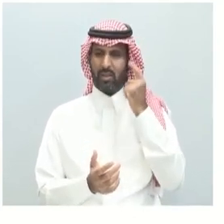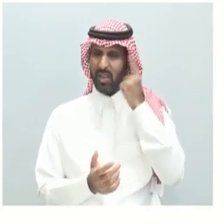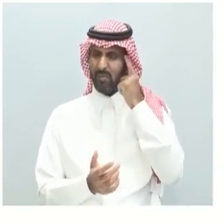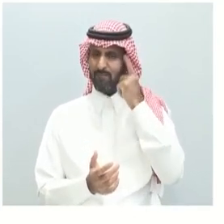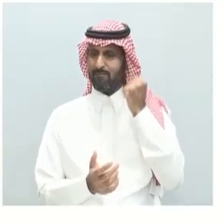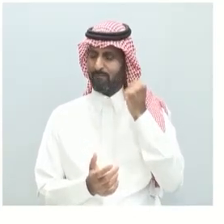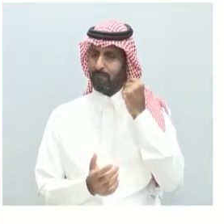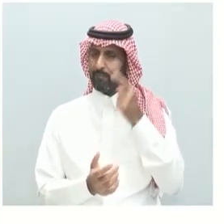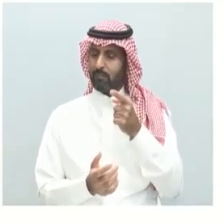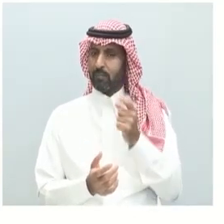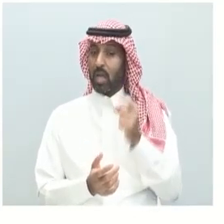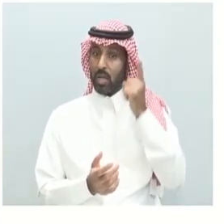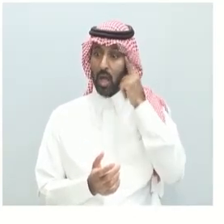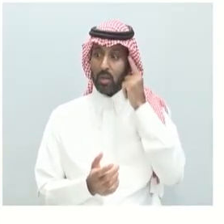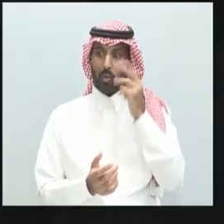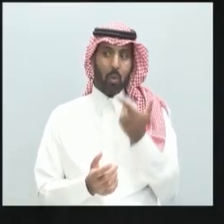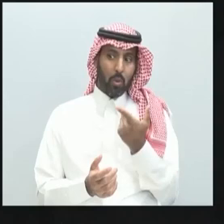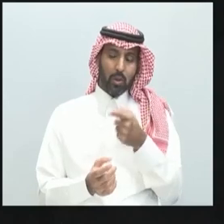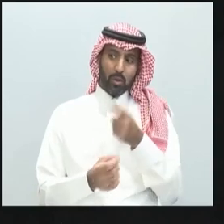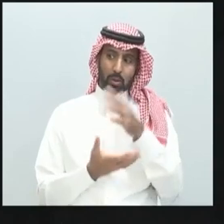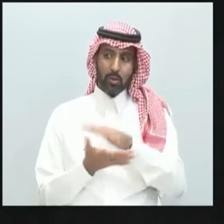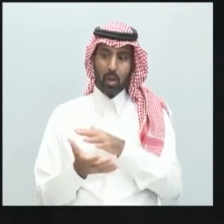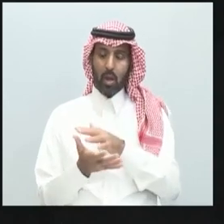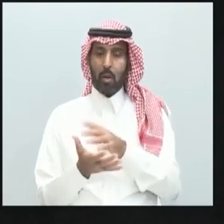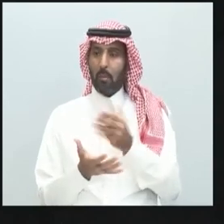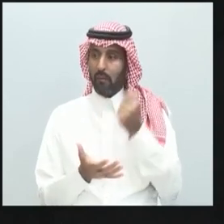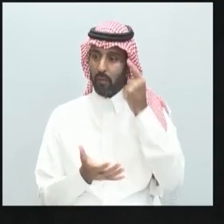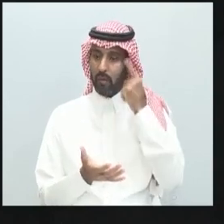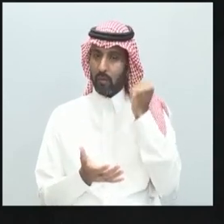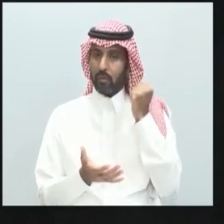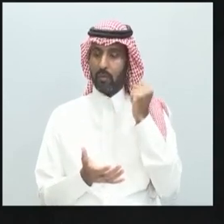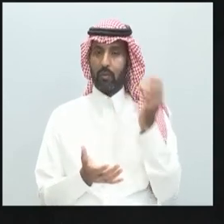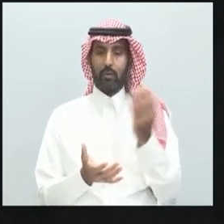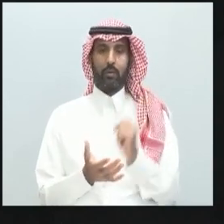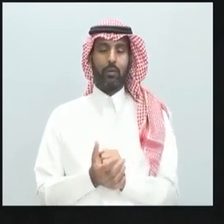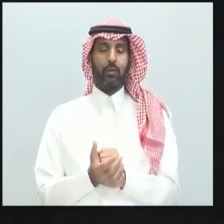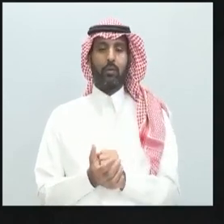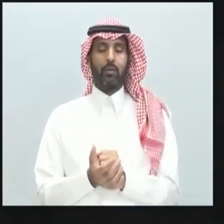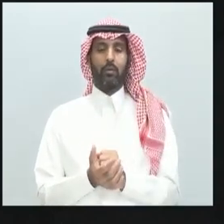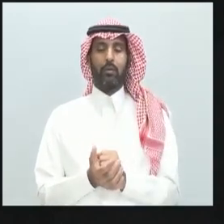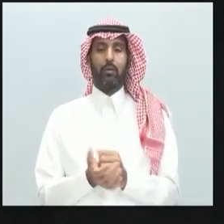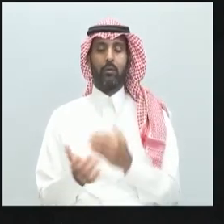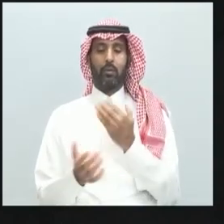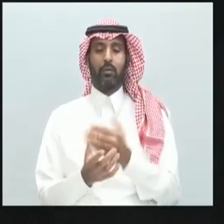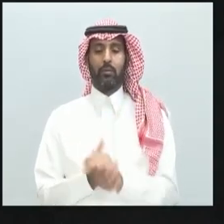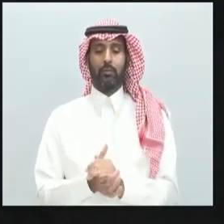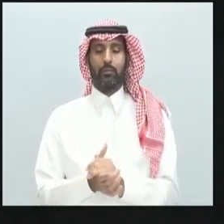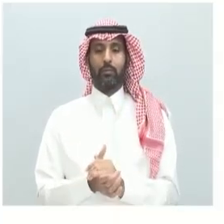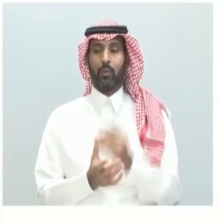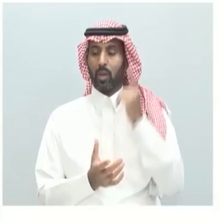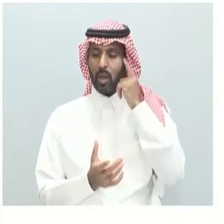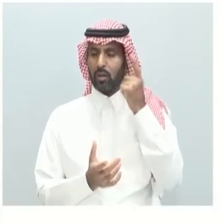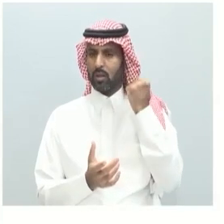negative, and the verb understand. So what's the answer here? Let's check the correct answer.